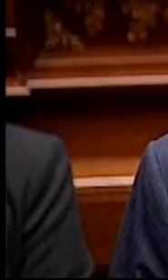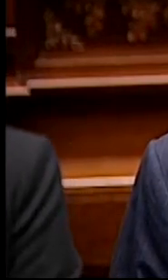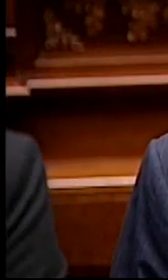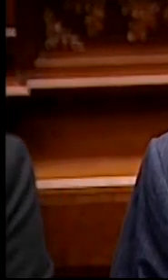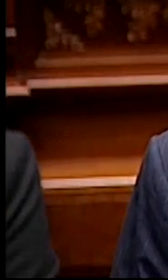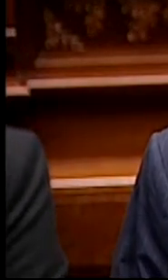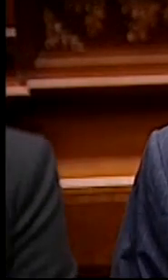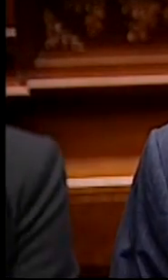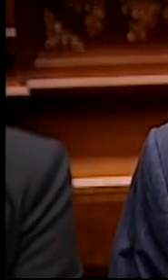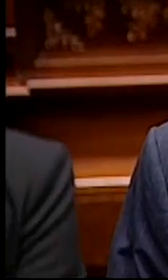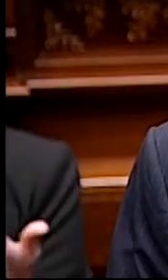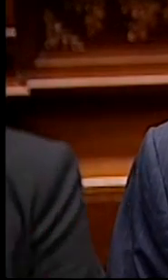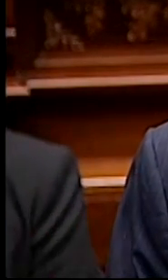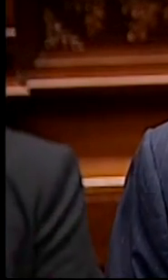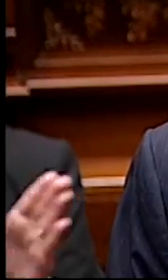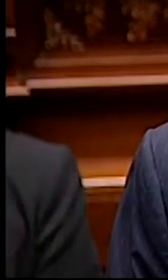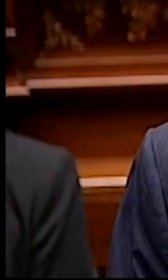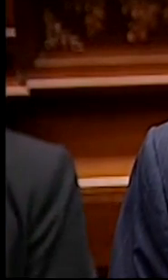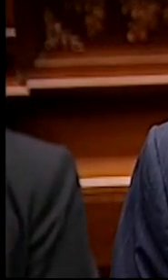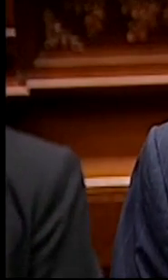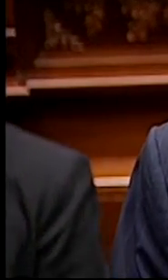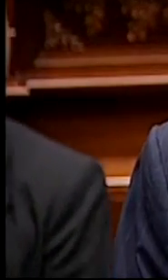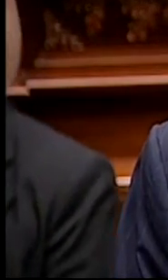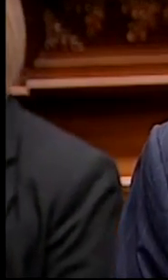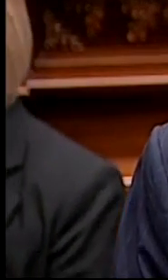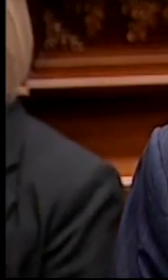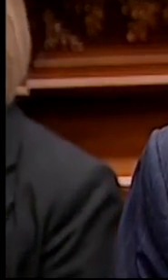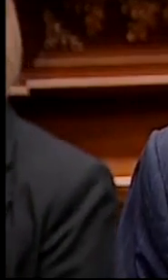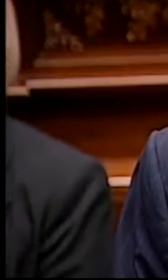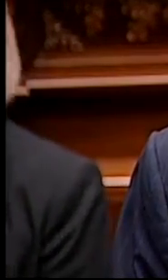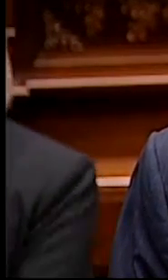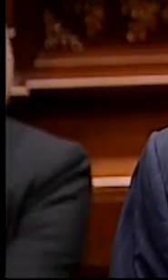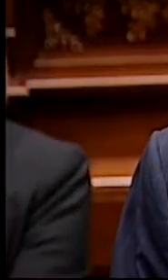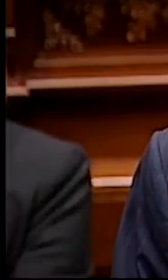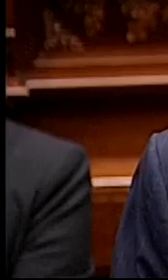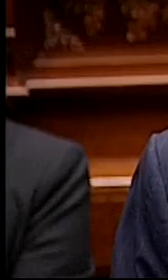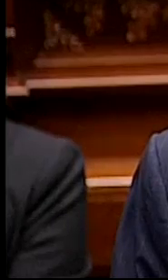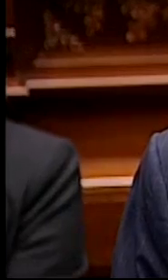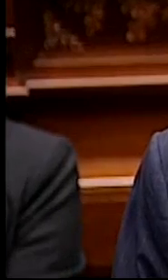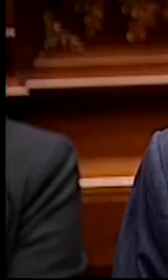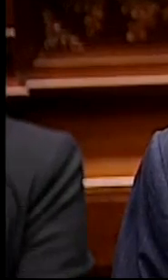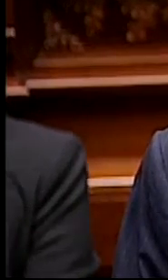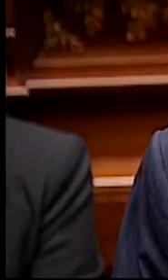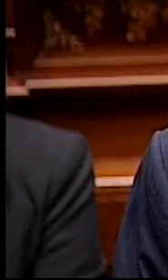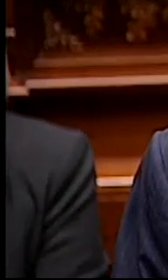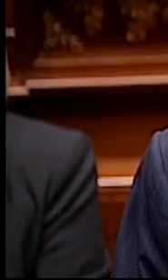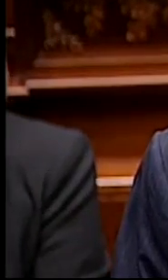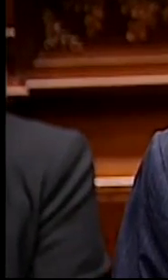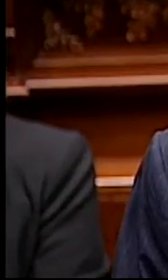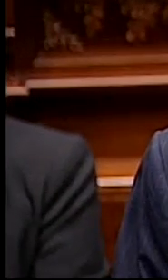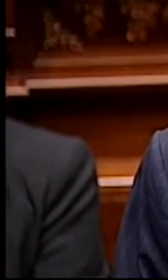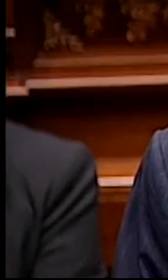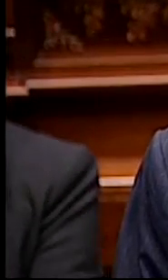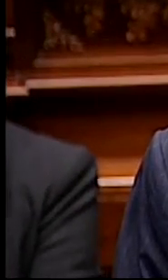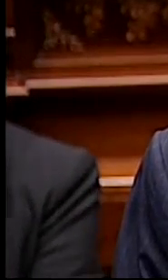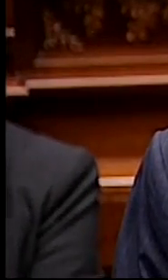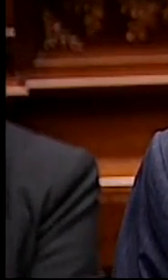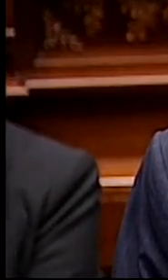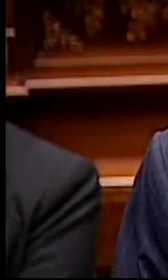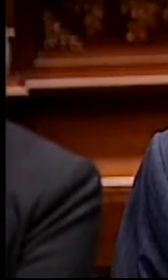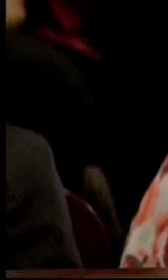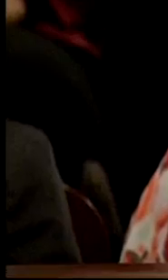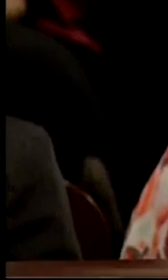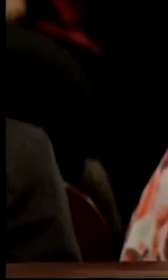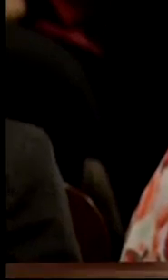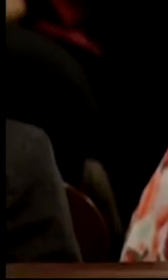Prep. That high school offers much more rigorous and disciplined curriculum, perfect for